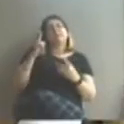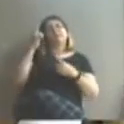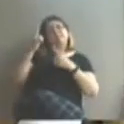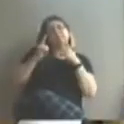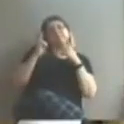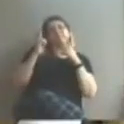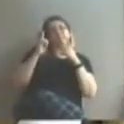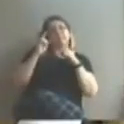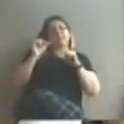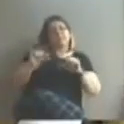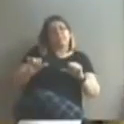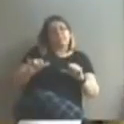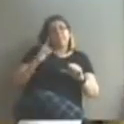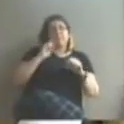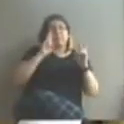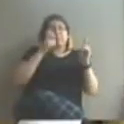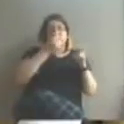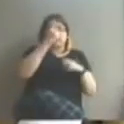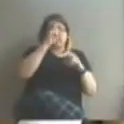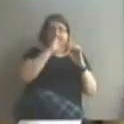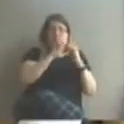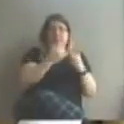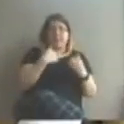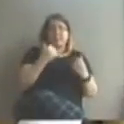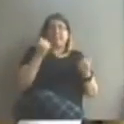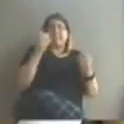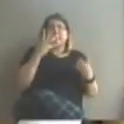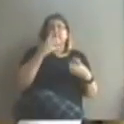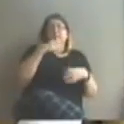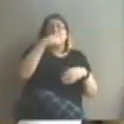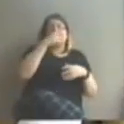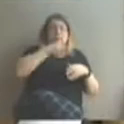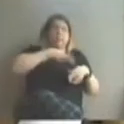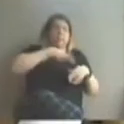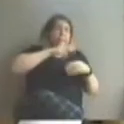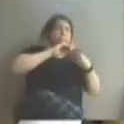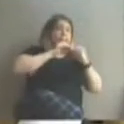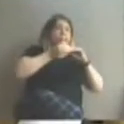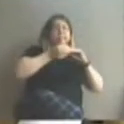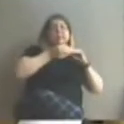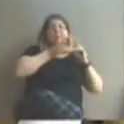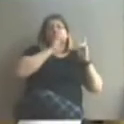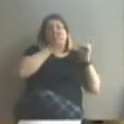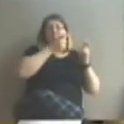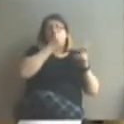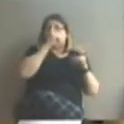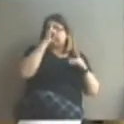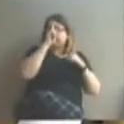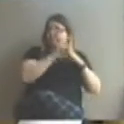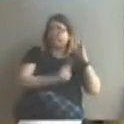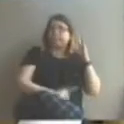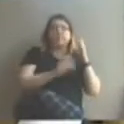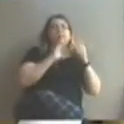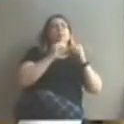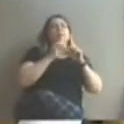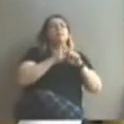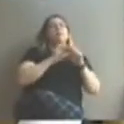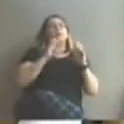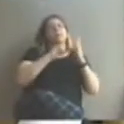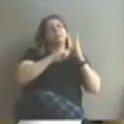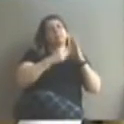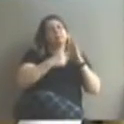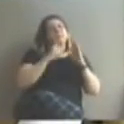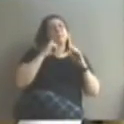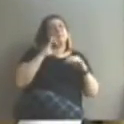our Title I department. We have a high number of Title I schools, and just like that, I forgot the number. But the intent in the org